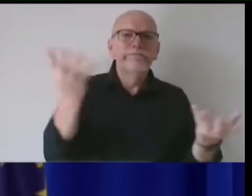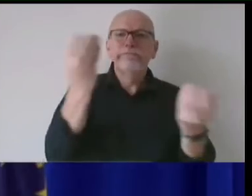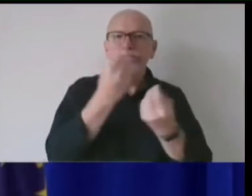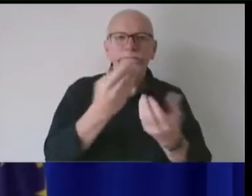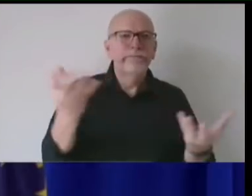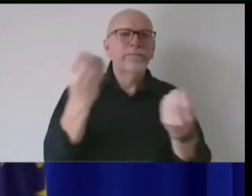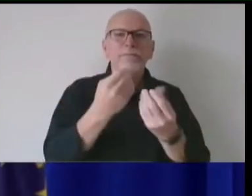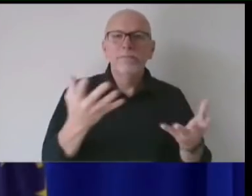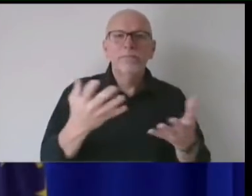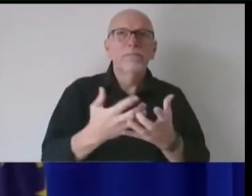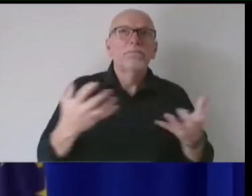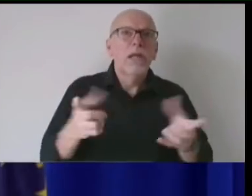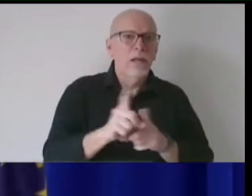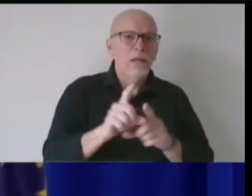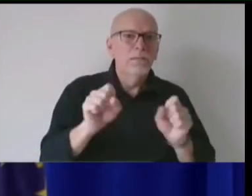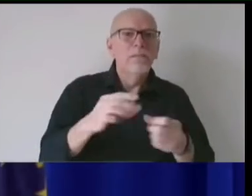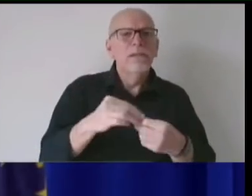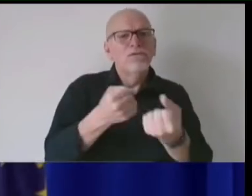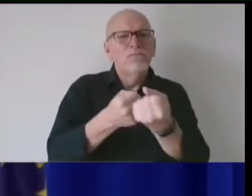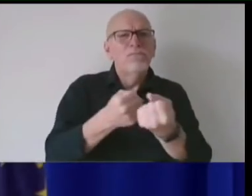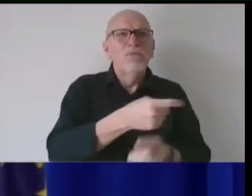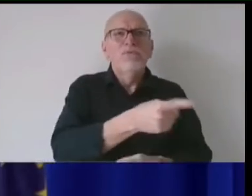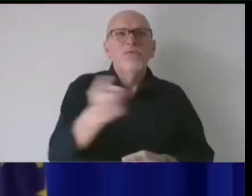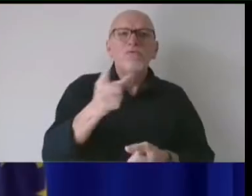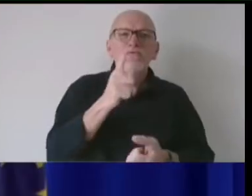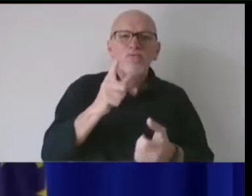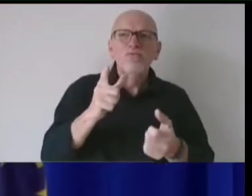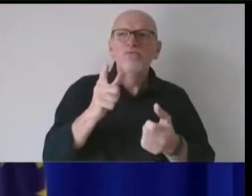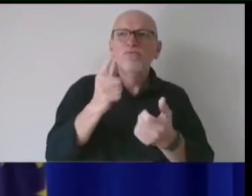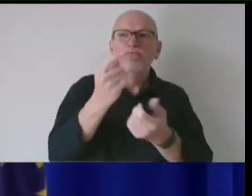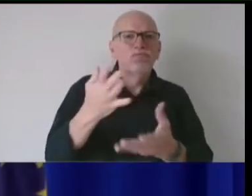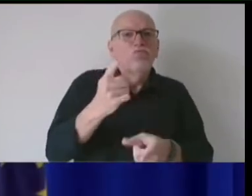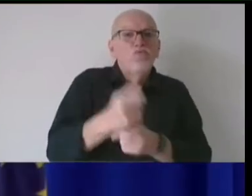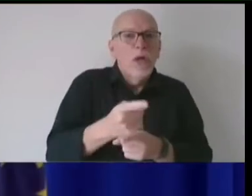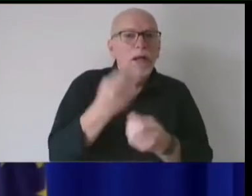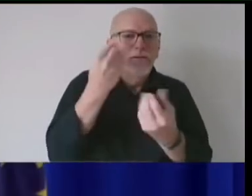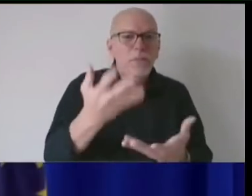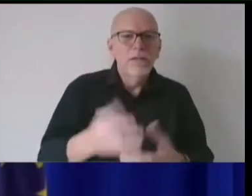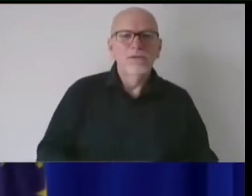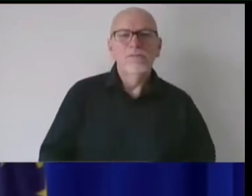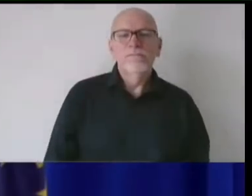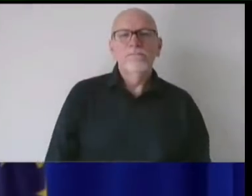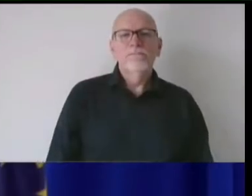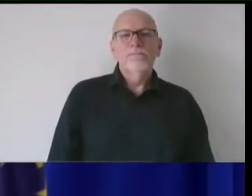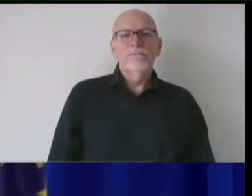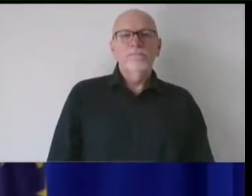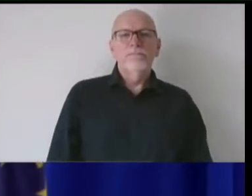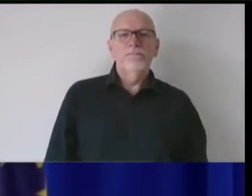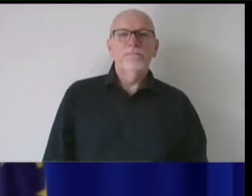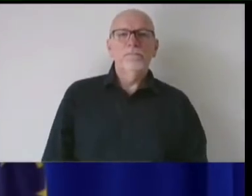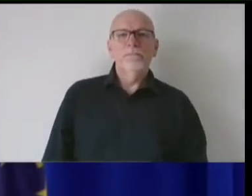possibly can and to support the people who are out there sharing the correct information.